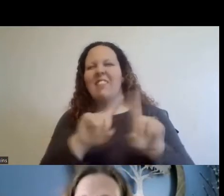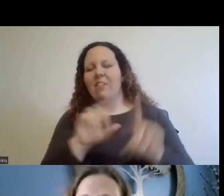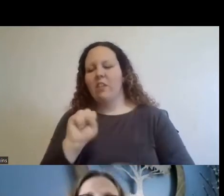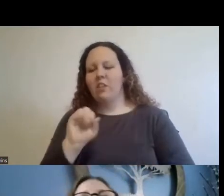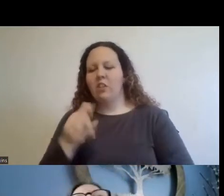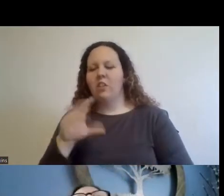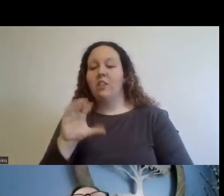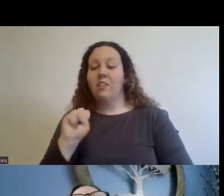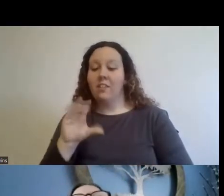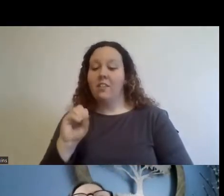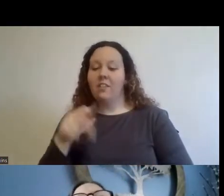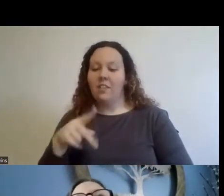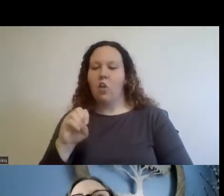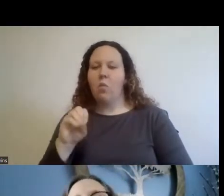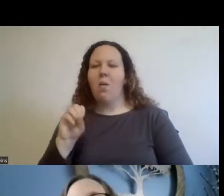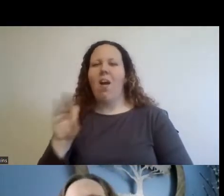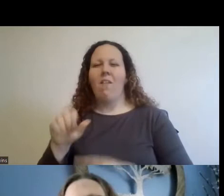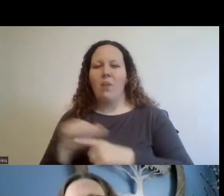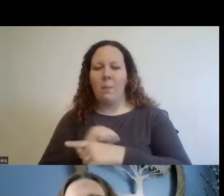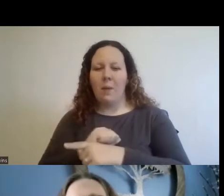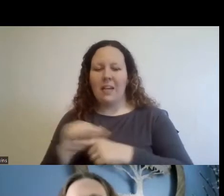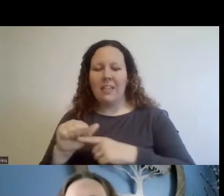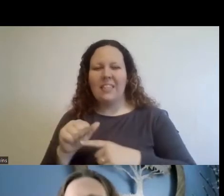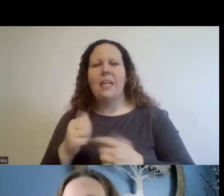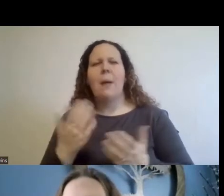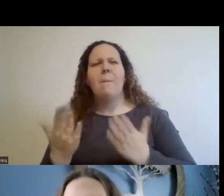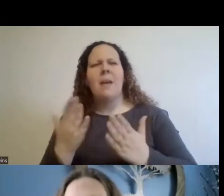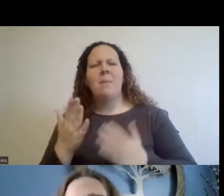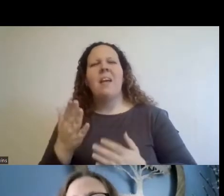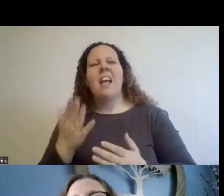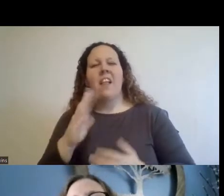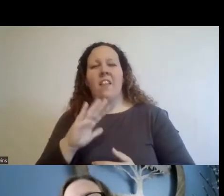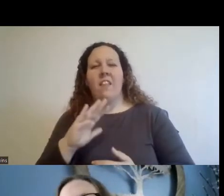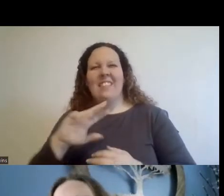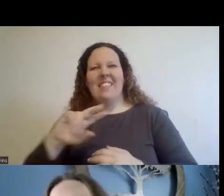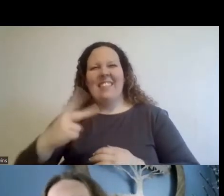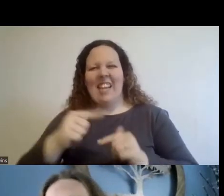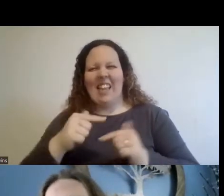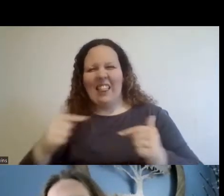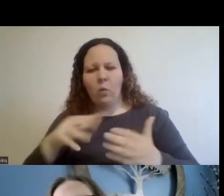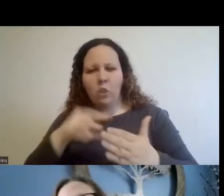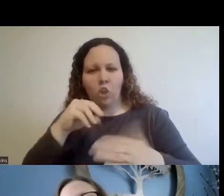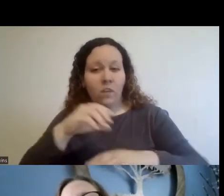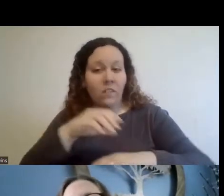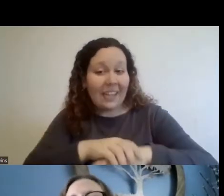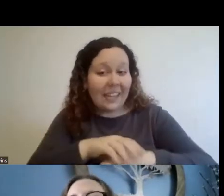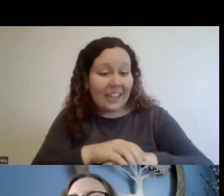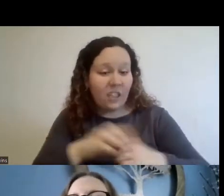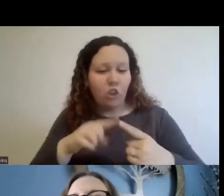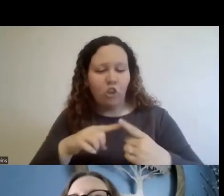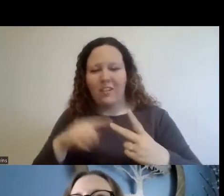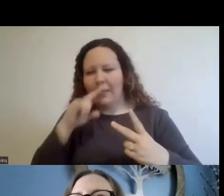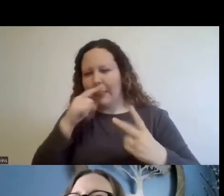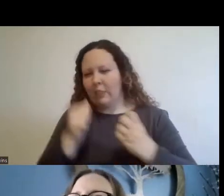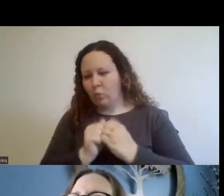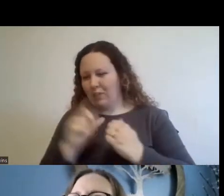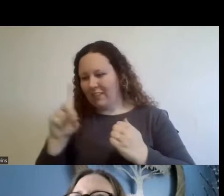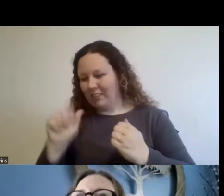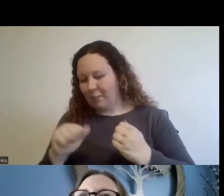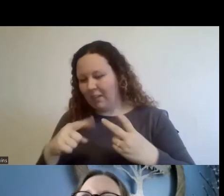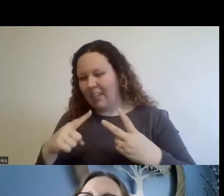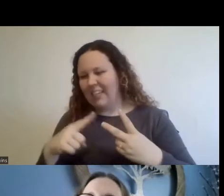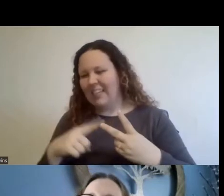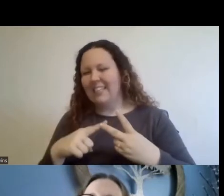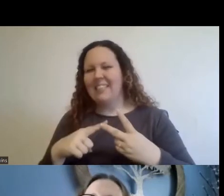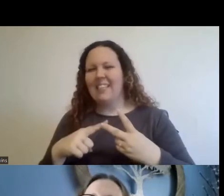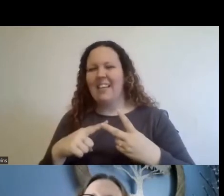hearing, but maybe they're English as a second language learners, kids with learning disabilities, anything that if